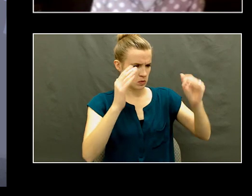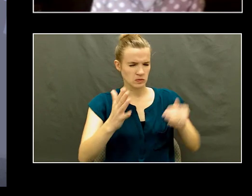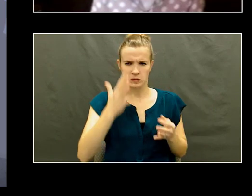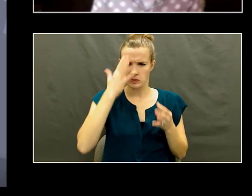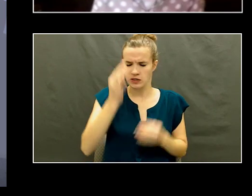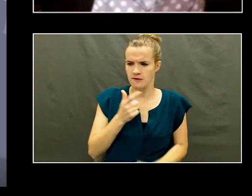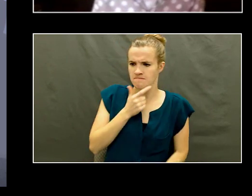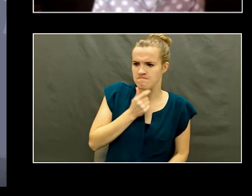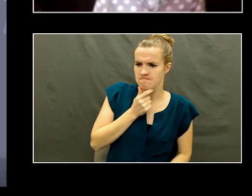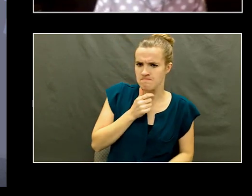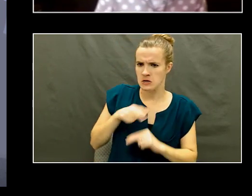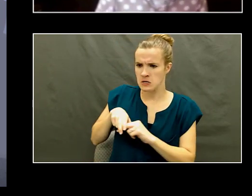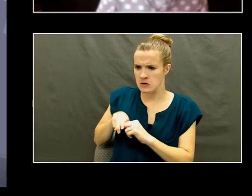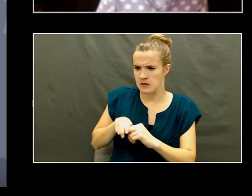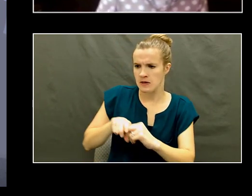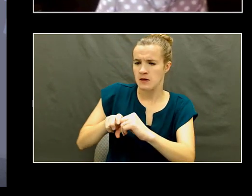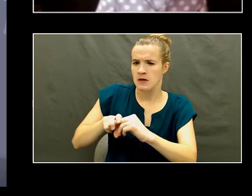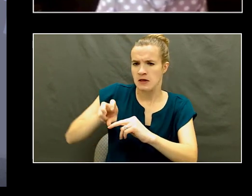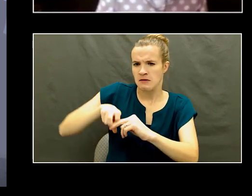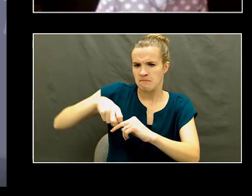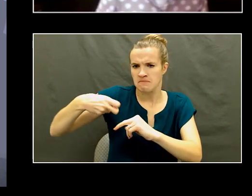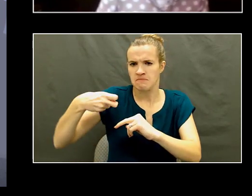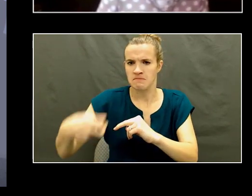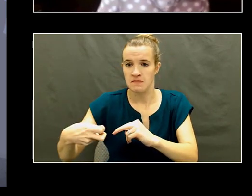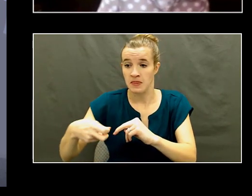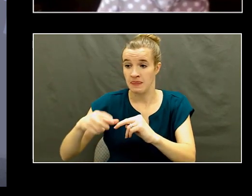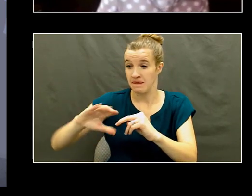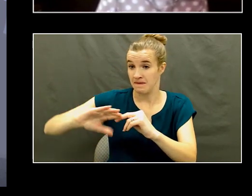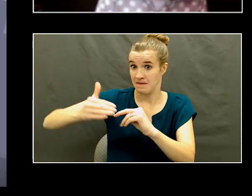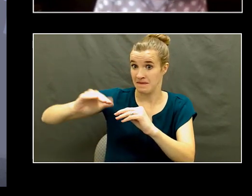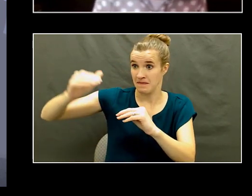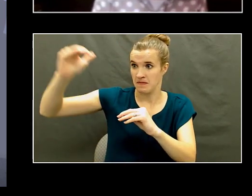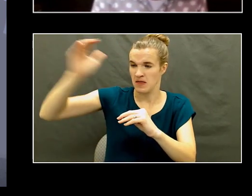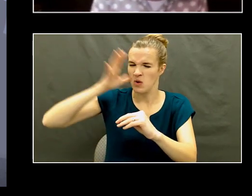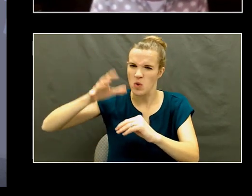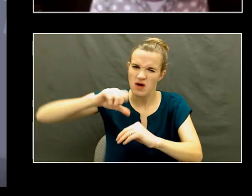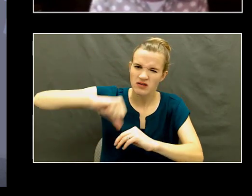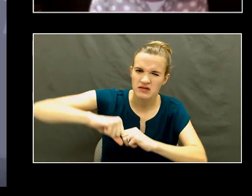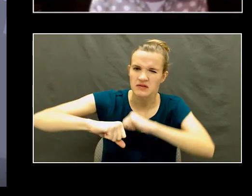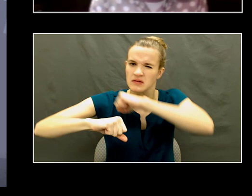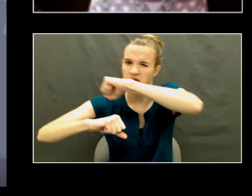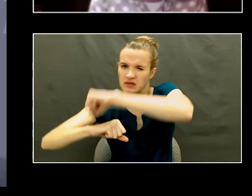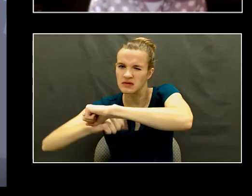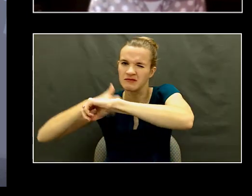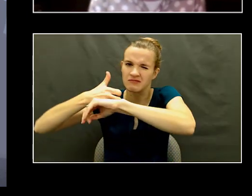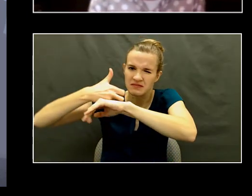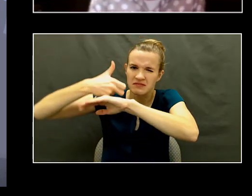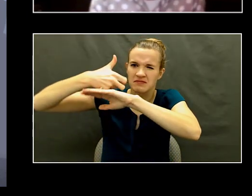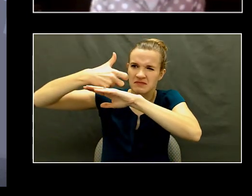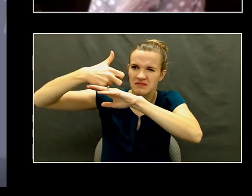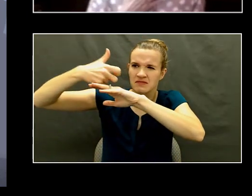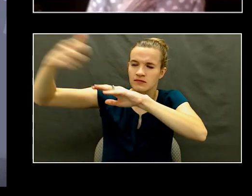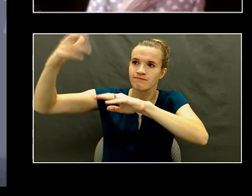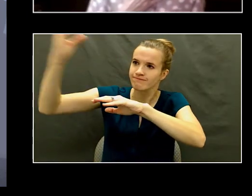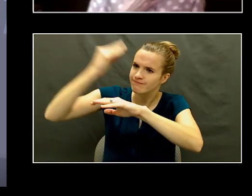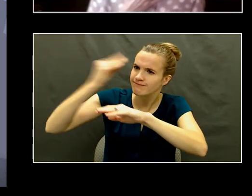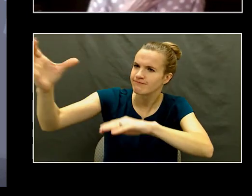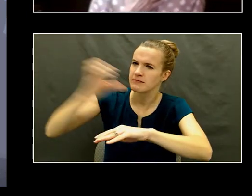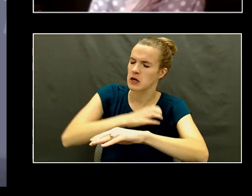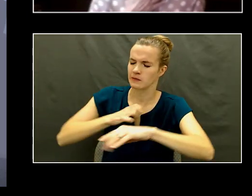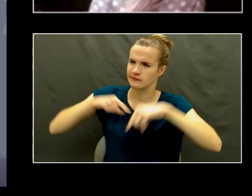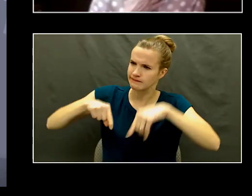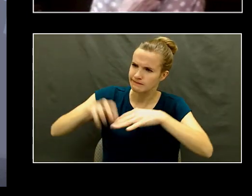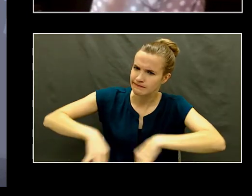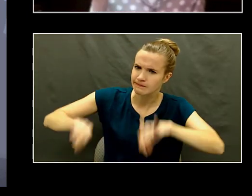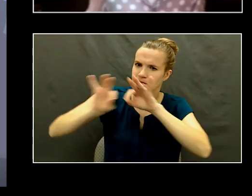themselves up that mountain of 82 steps. They will make sure members of Congress know they are here. Jennifer's